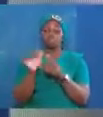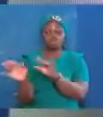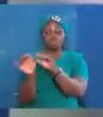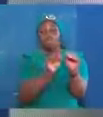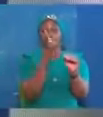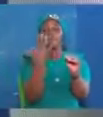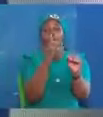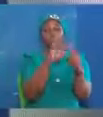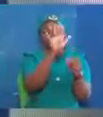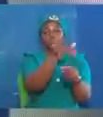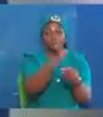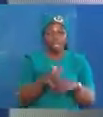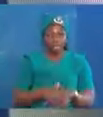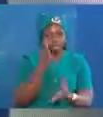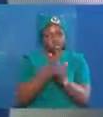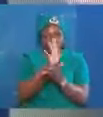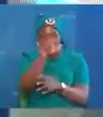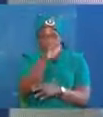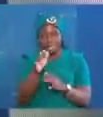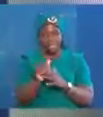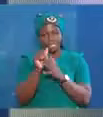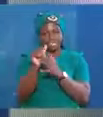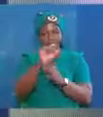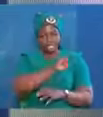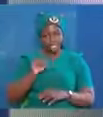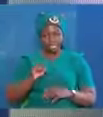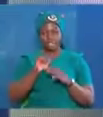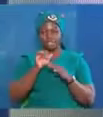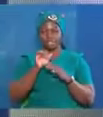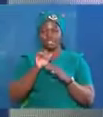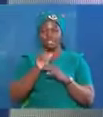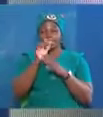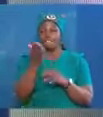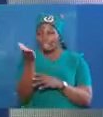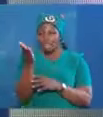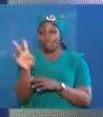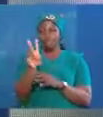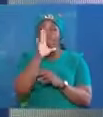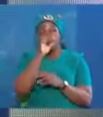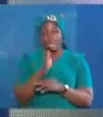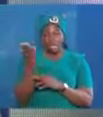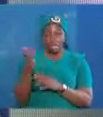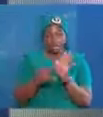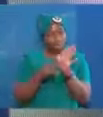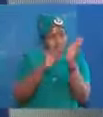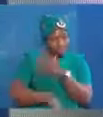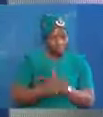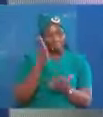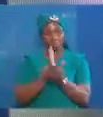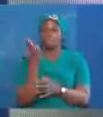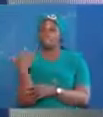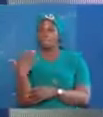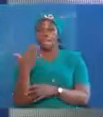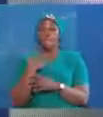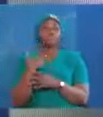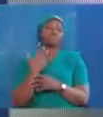and Parliament, the leadership is here. The two speakers are here. That is also as good as done. Then from there, we are going to